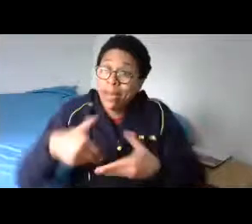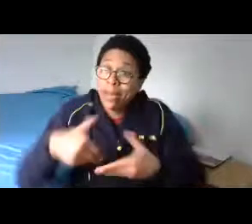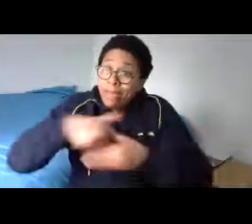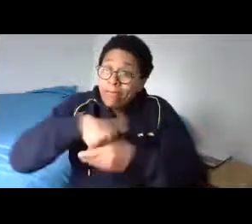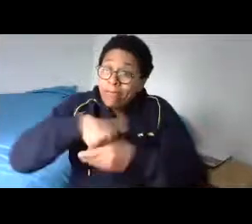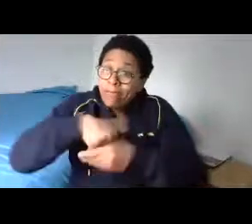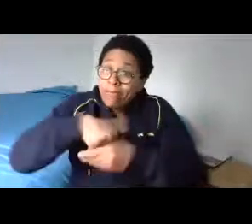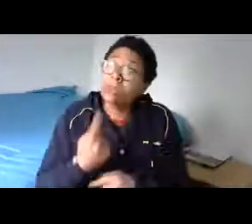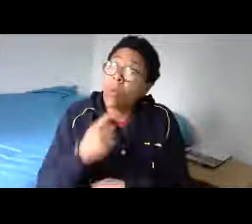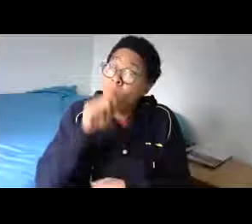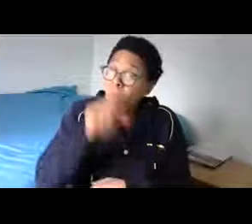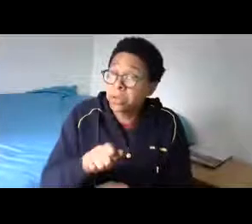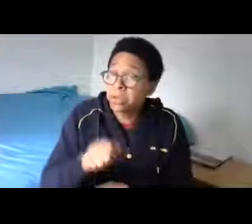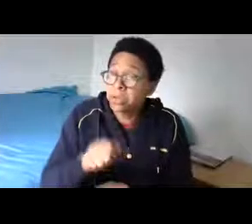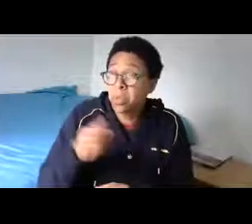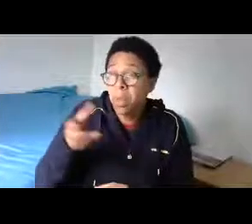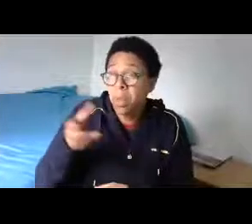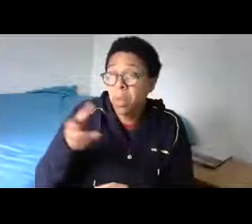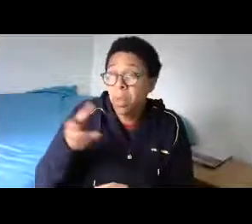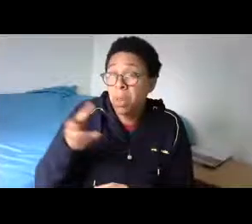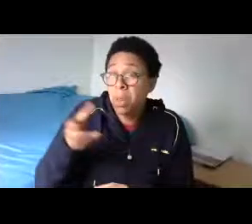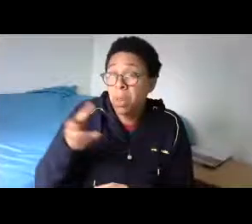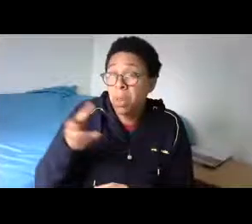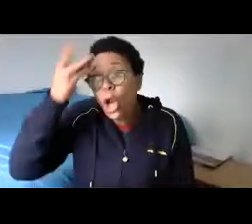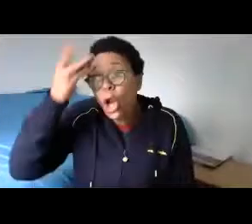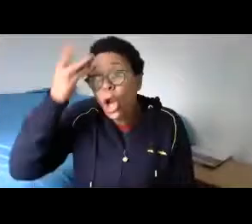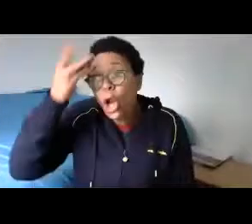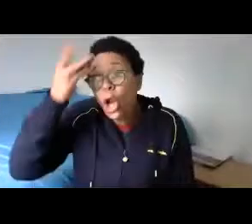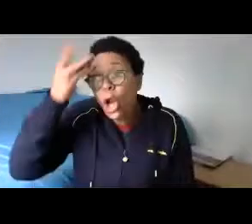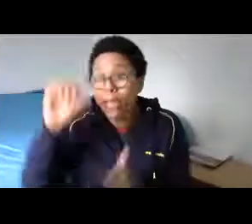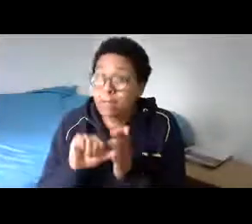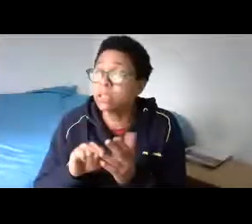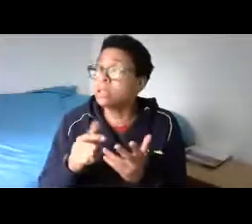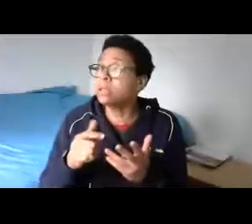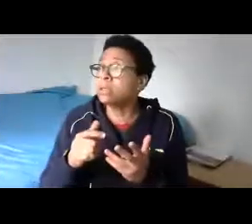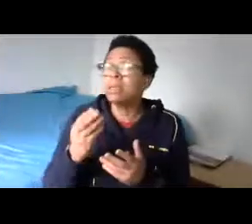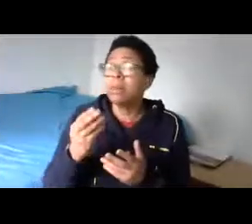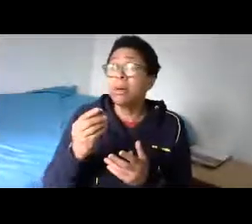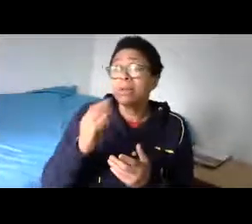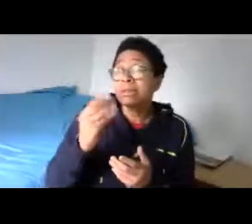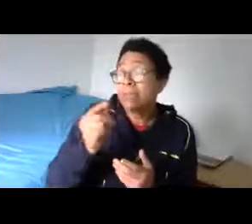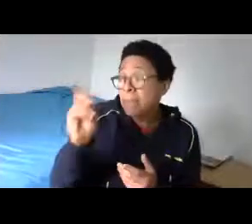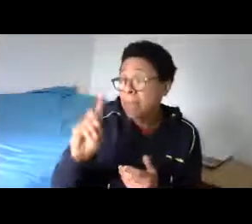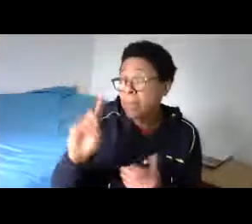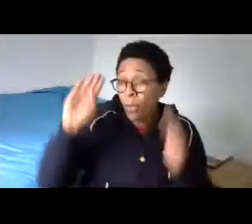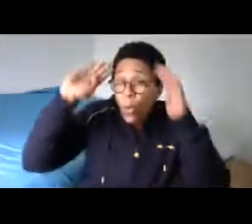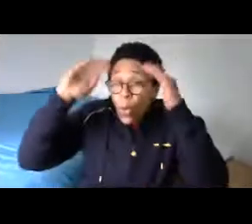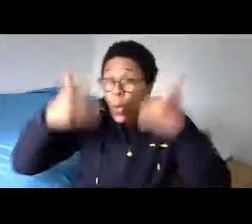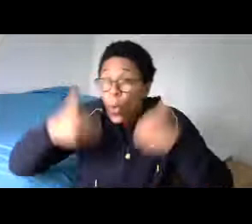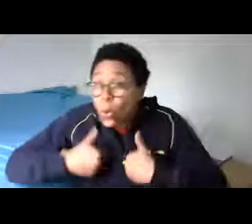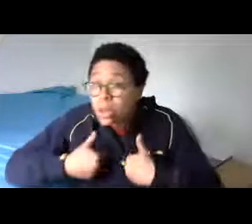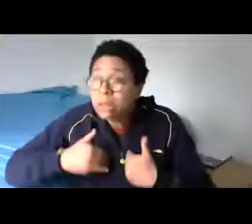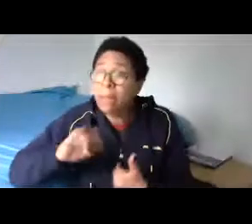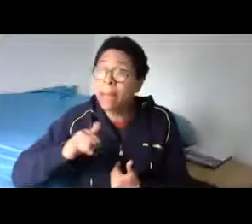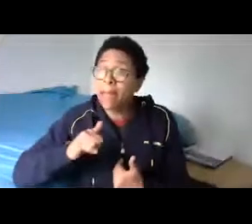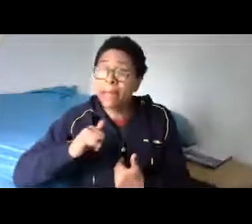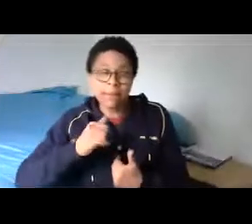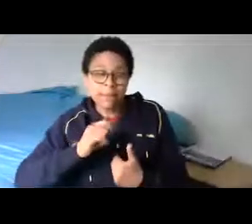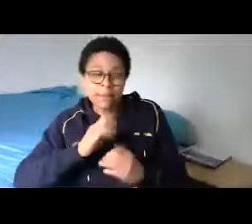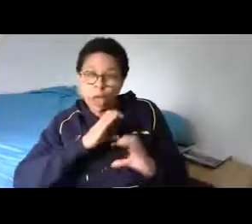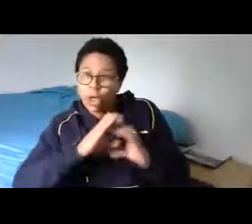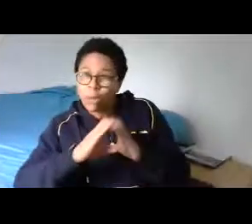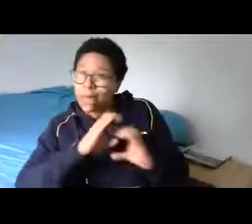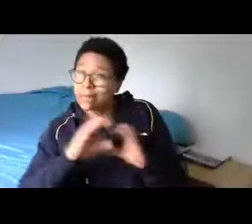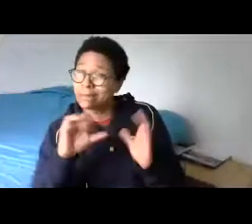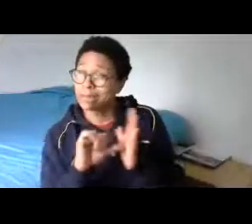happens especially with people with kind of learning difficulties, some people with autism, they wouldn't necessarily speak